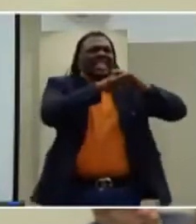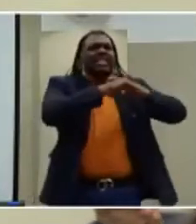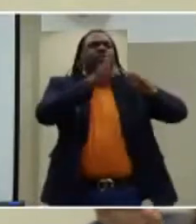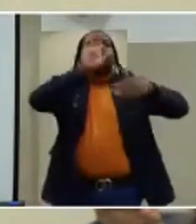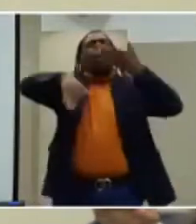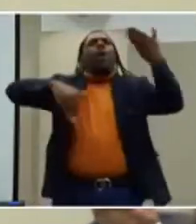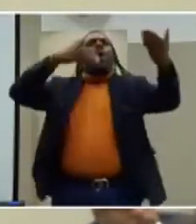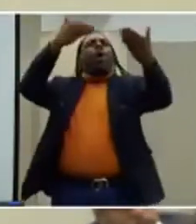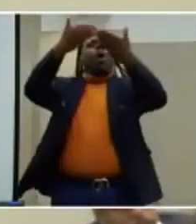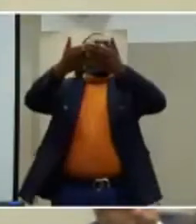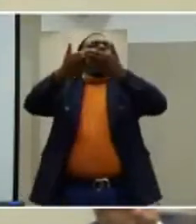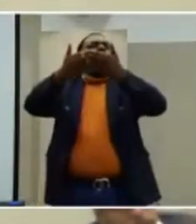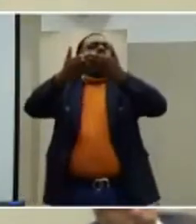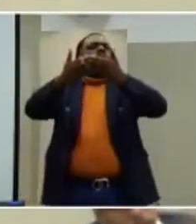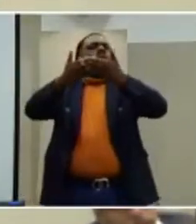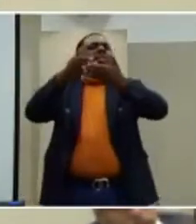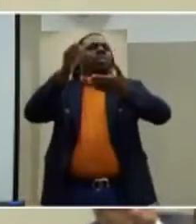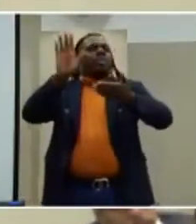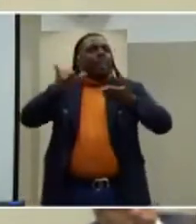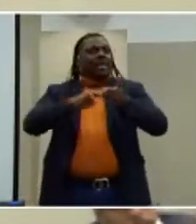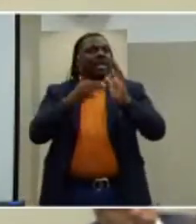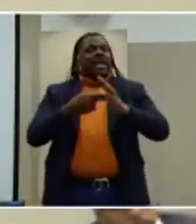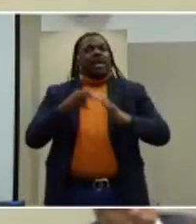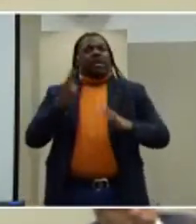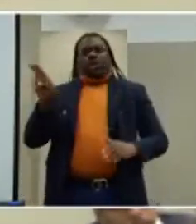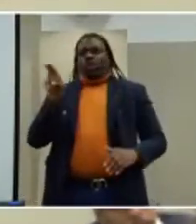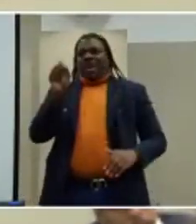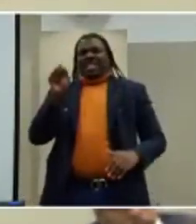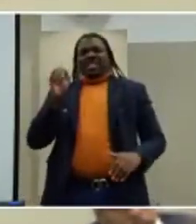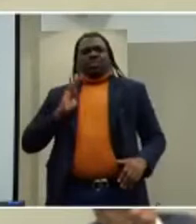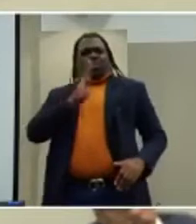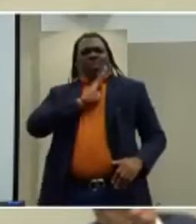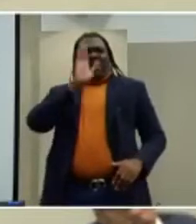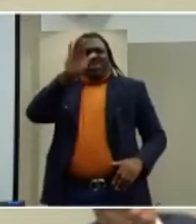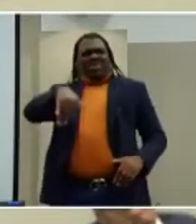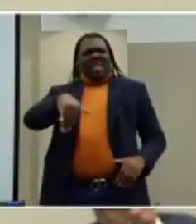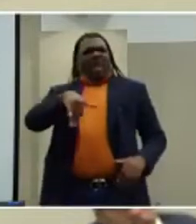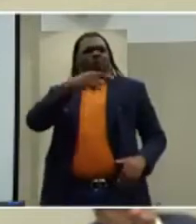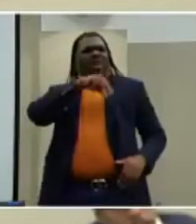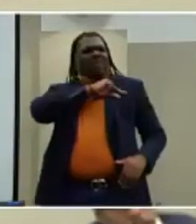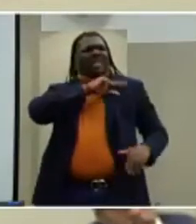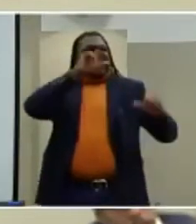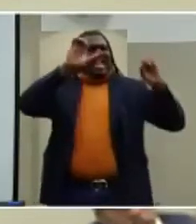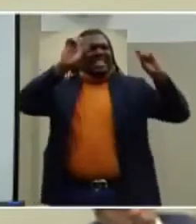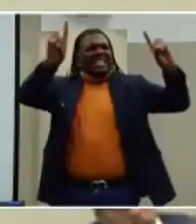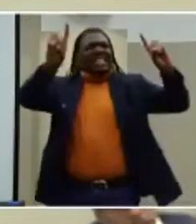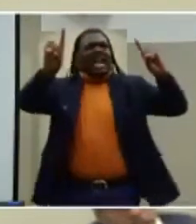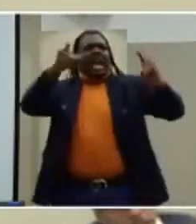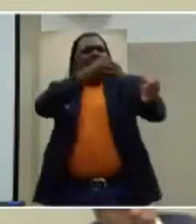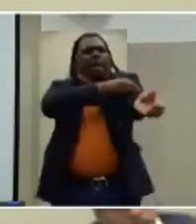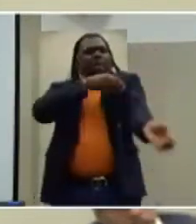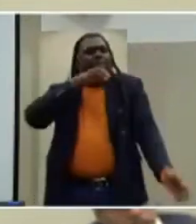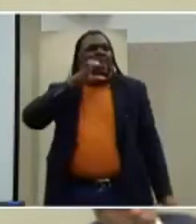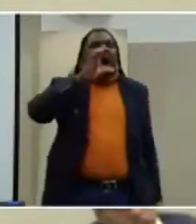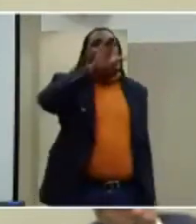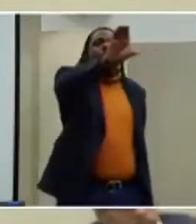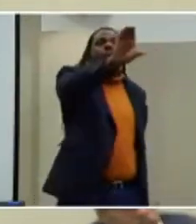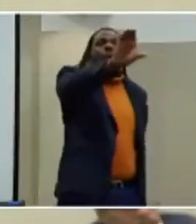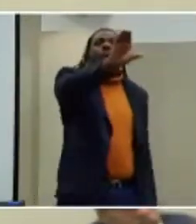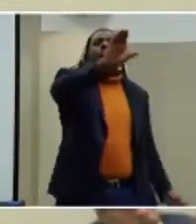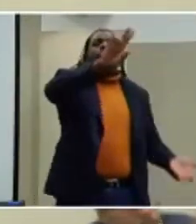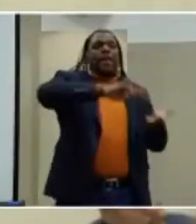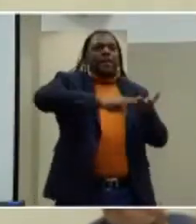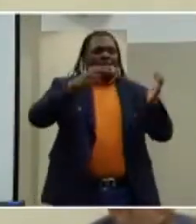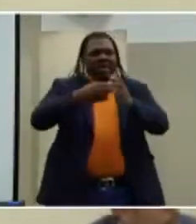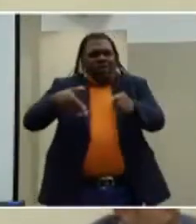all text. The U.S. Access Board is uniquely qualified to educate and empower entities to bring